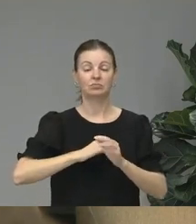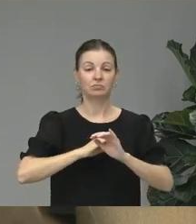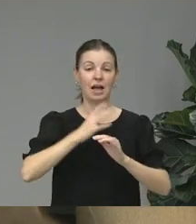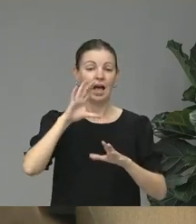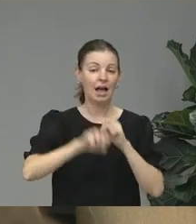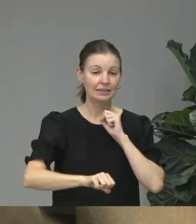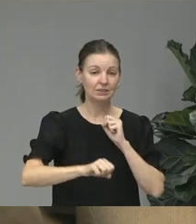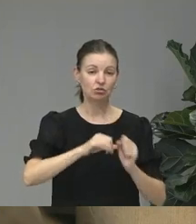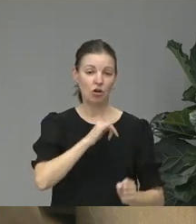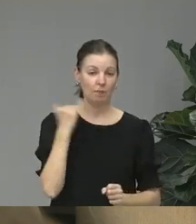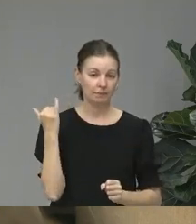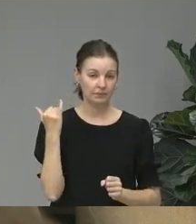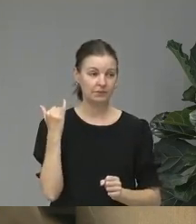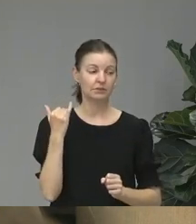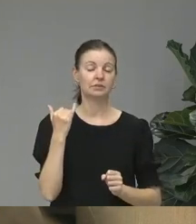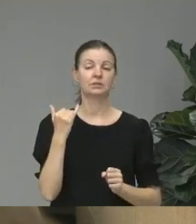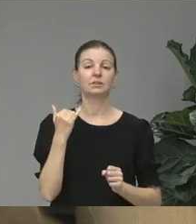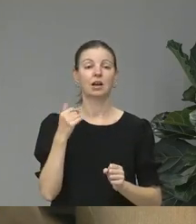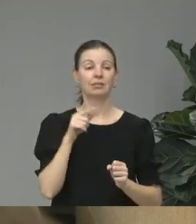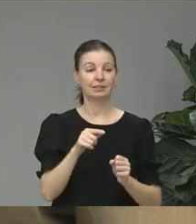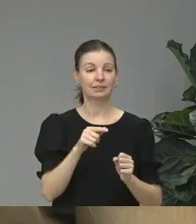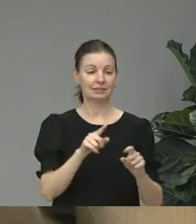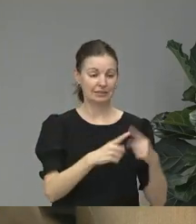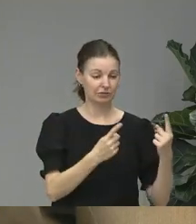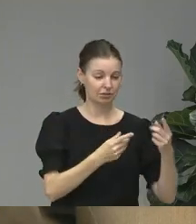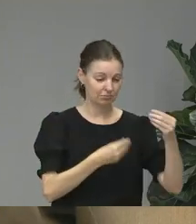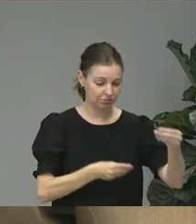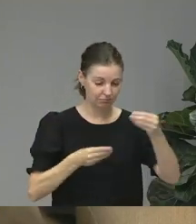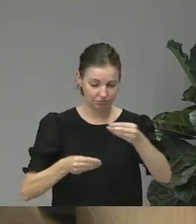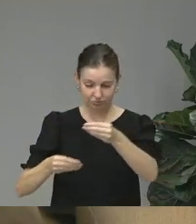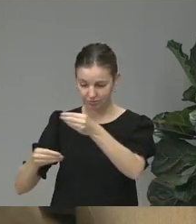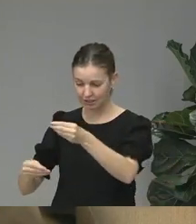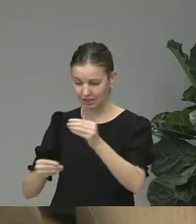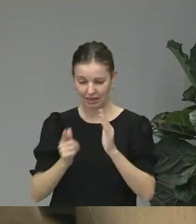And all these pieces of legislation